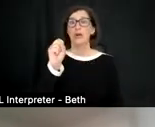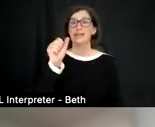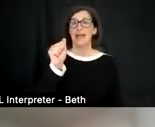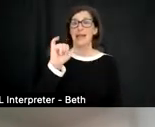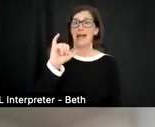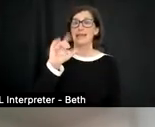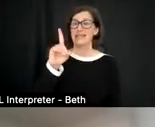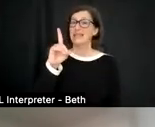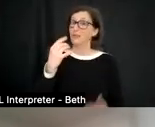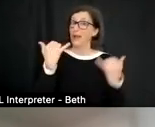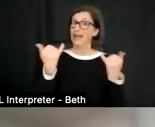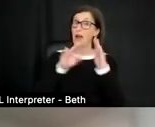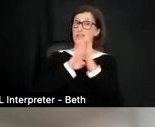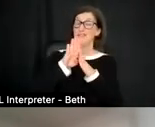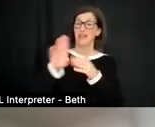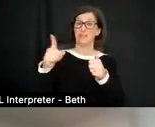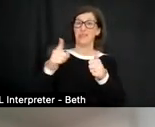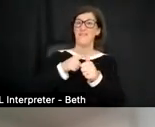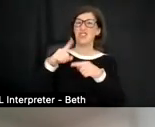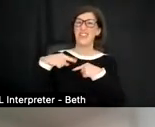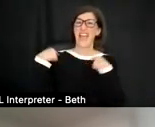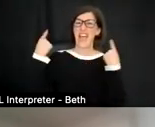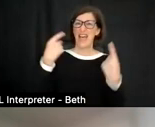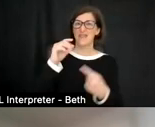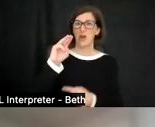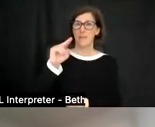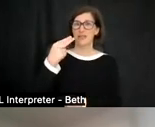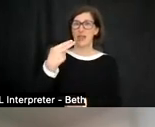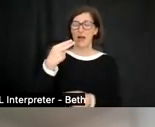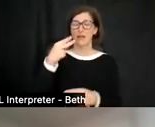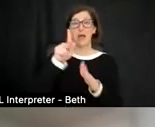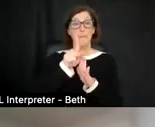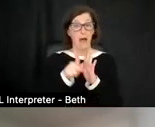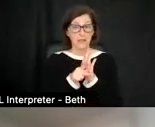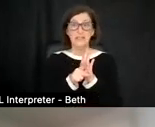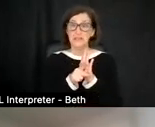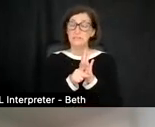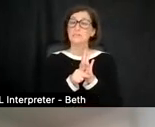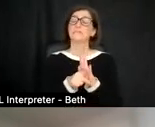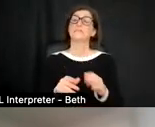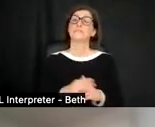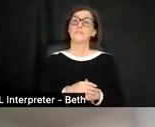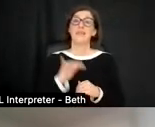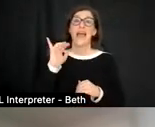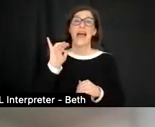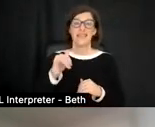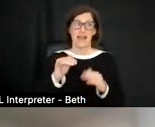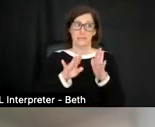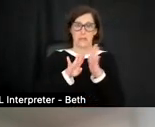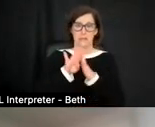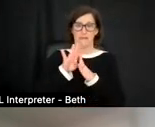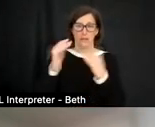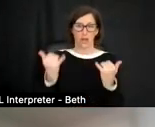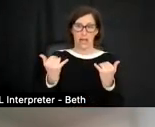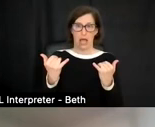actually developing their first ever mental health policy. And that is under development. They're